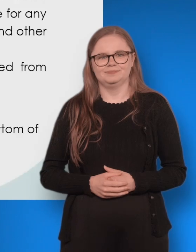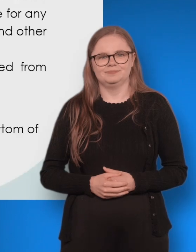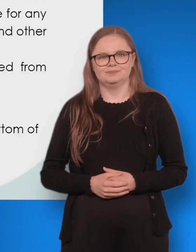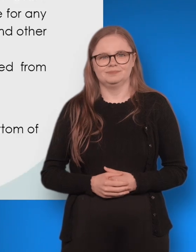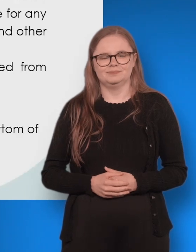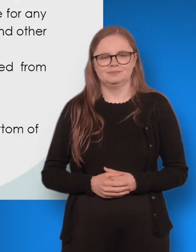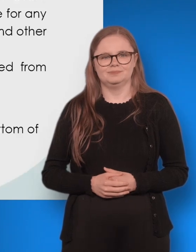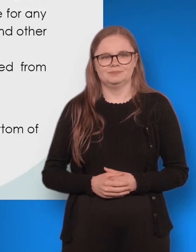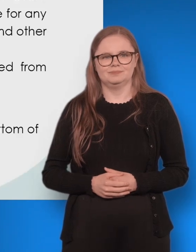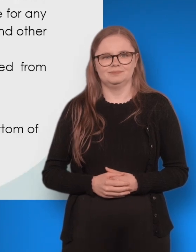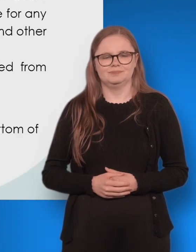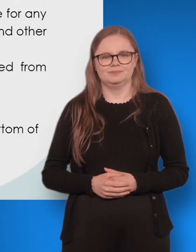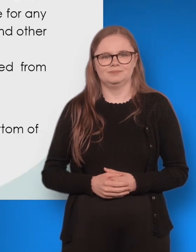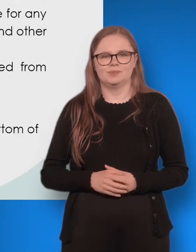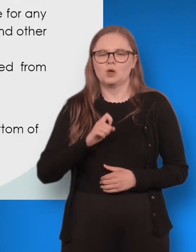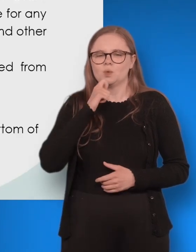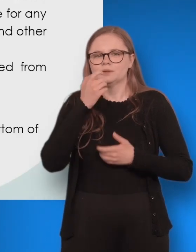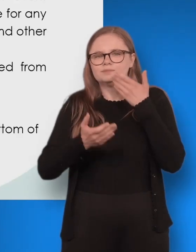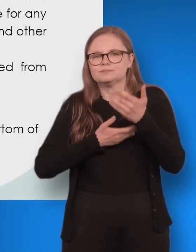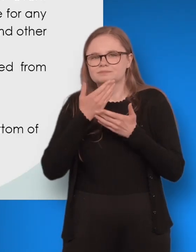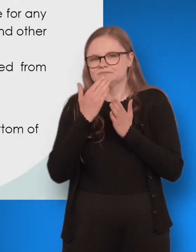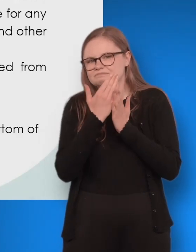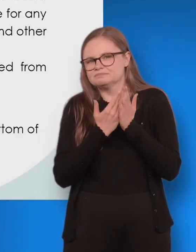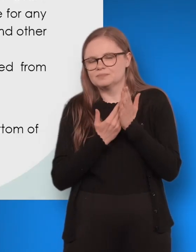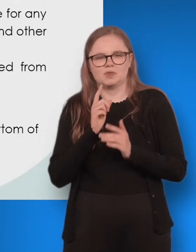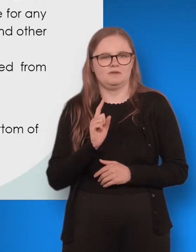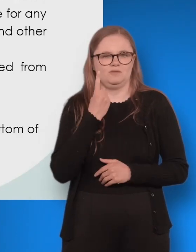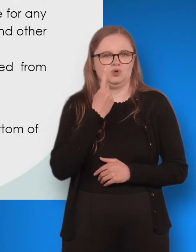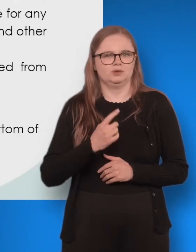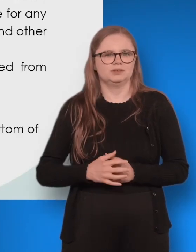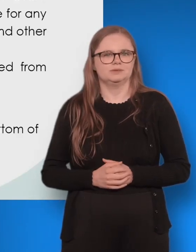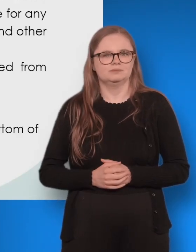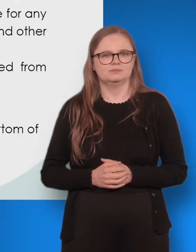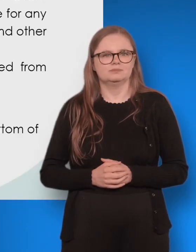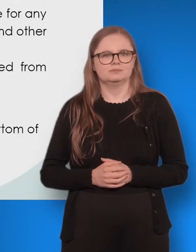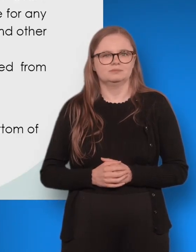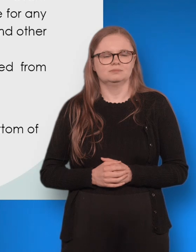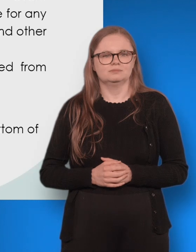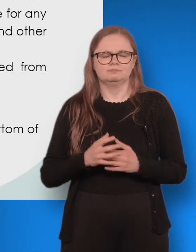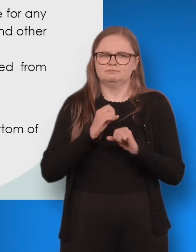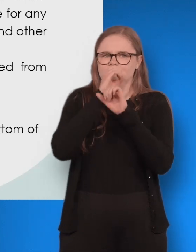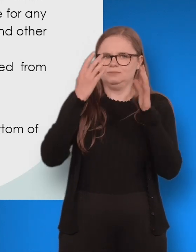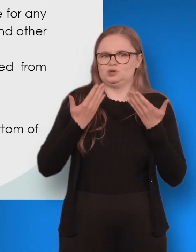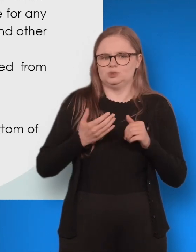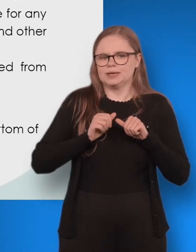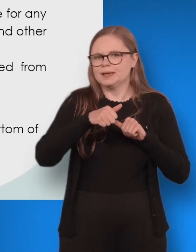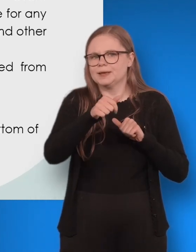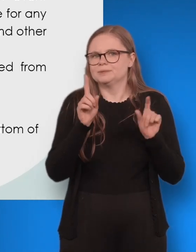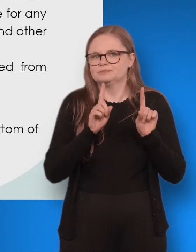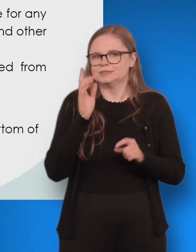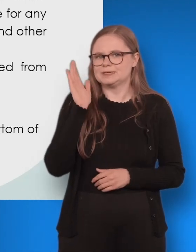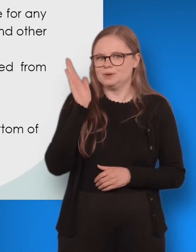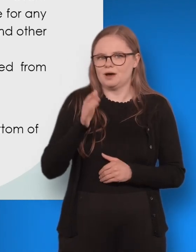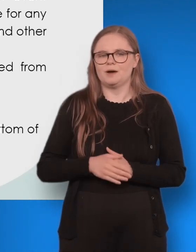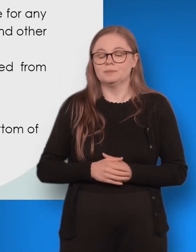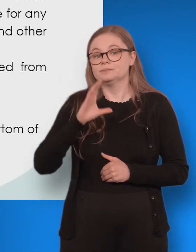Great. Okay. We'll run through the kind of the preamble in terms of setting the scene for this particular seminar. Just for those who've